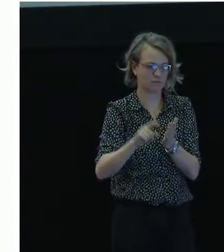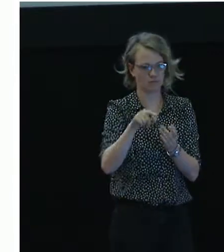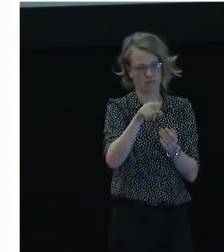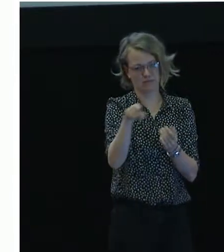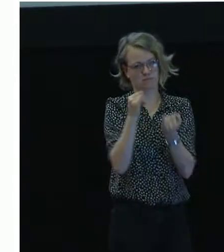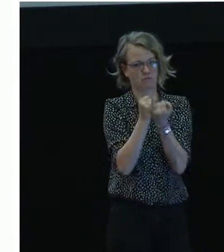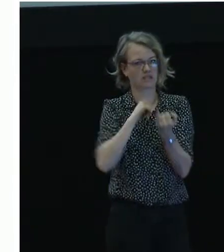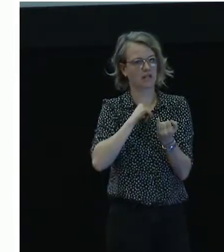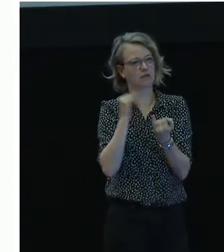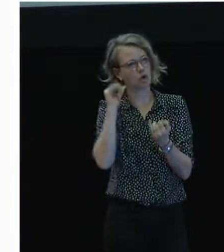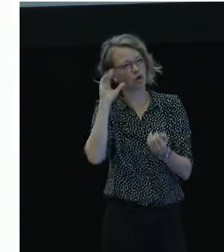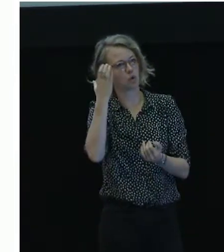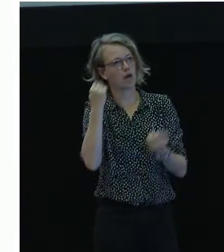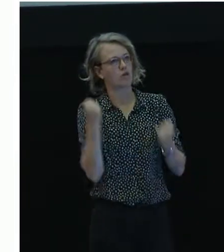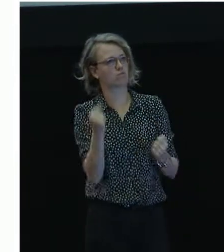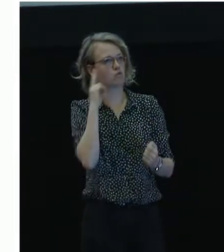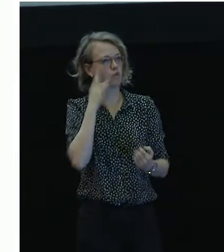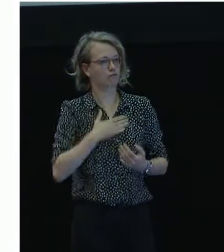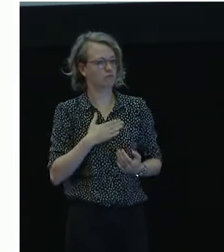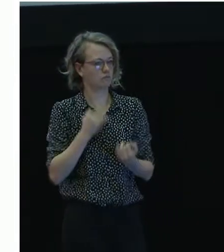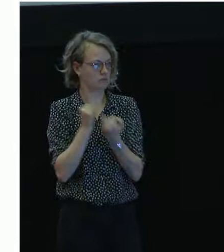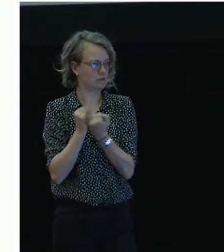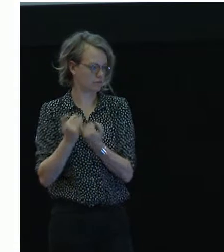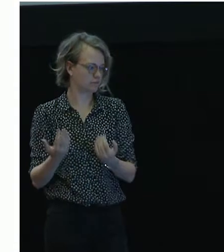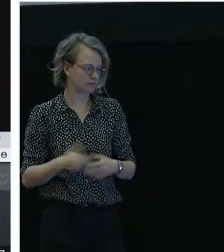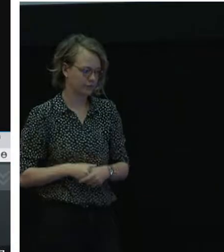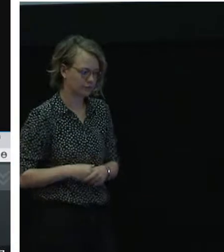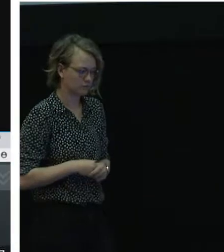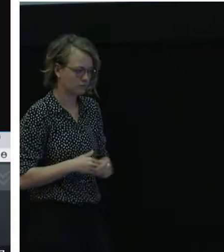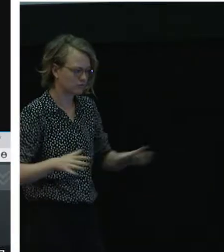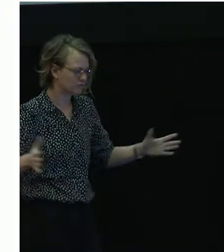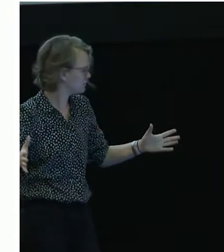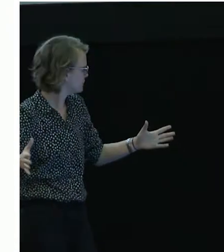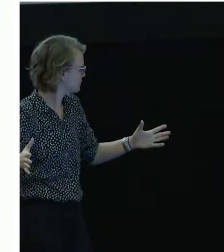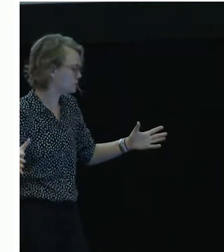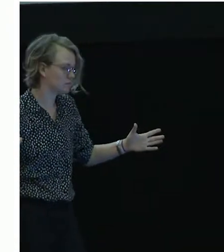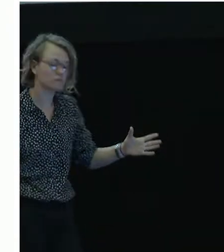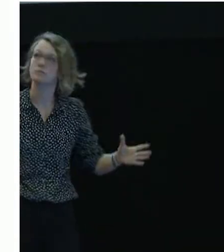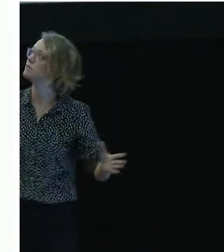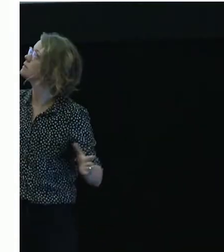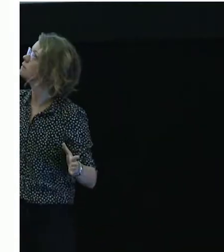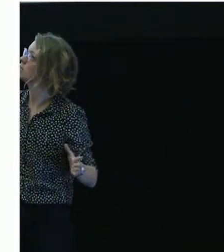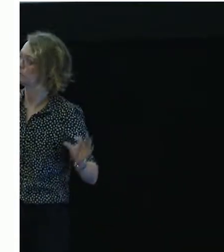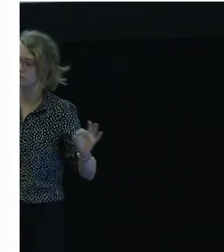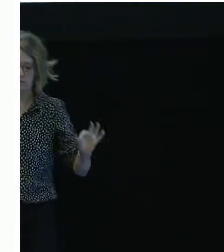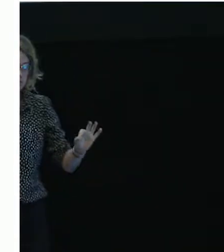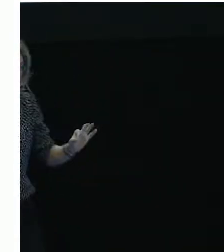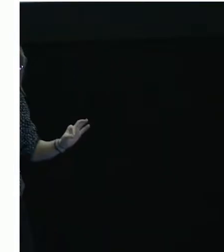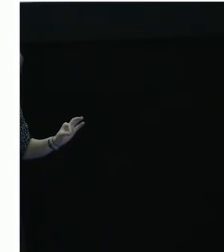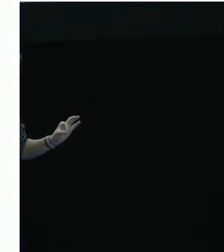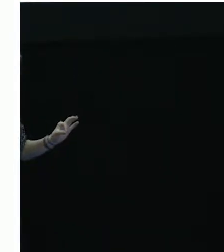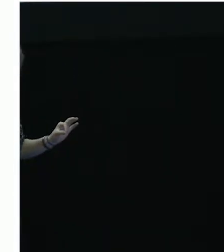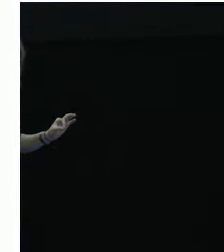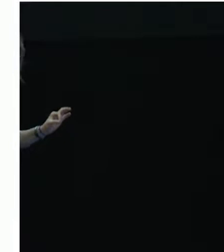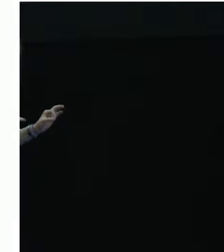deaf people to identify themselves as culturally deaf and people who have a strong deaf identity.